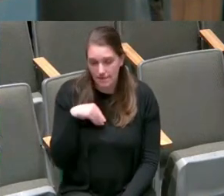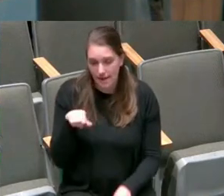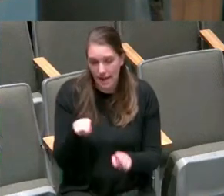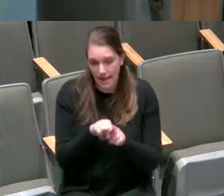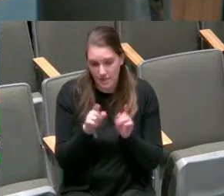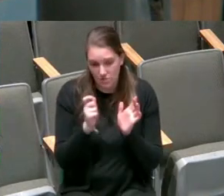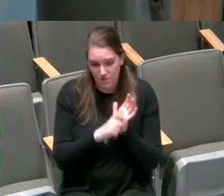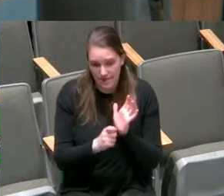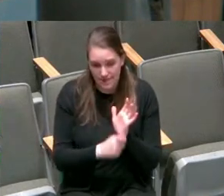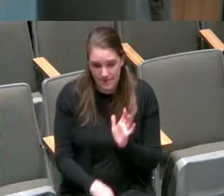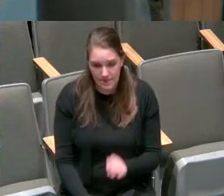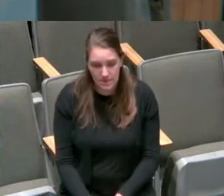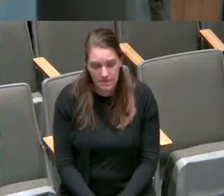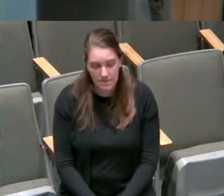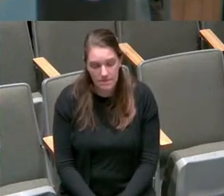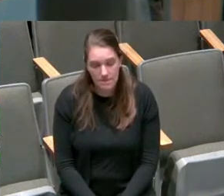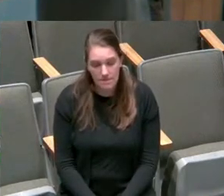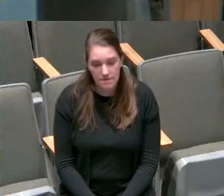document